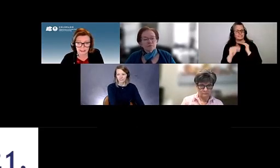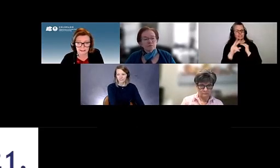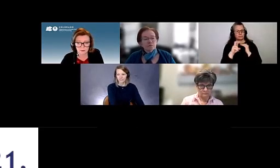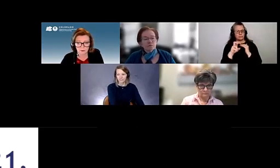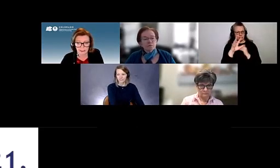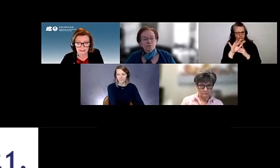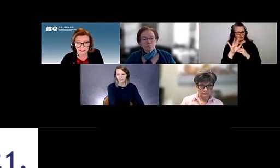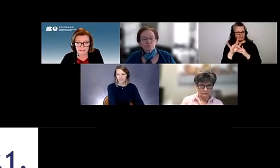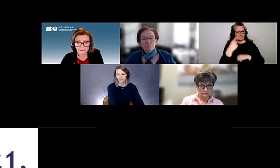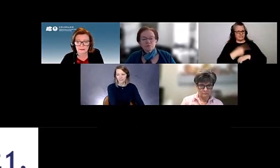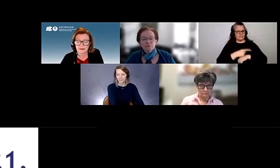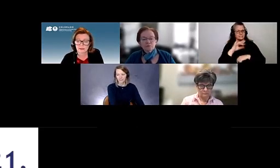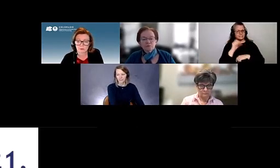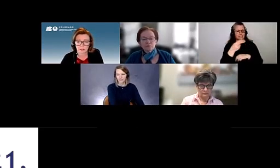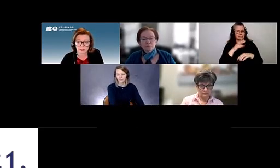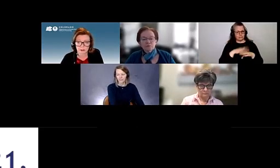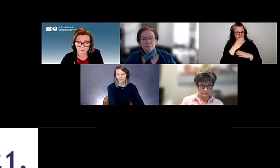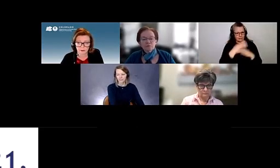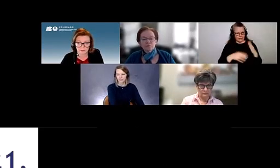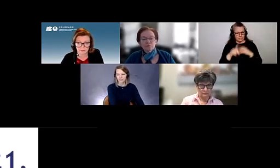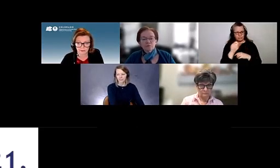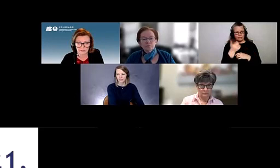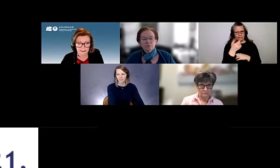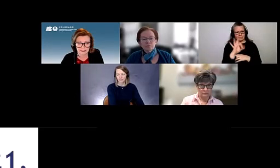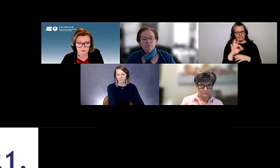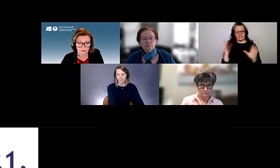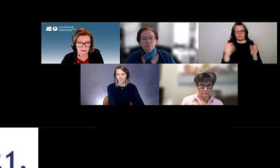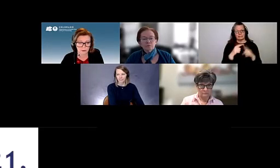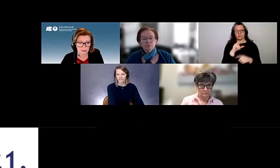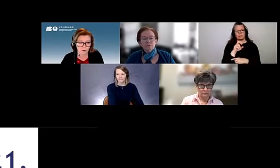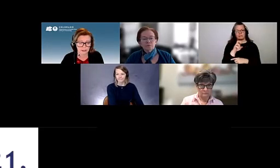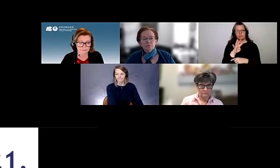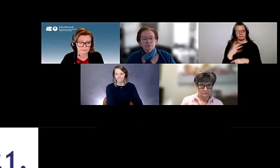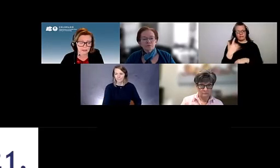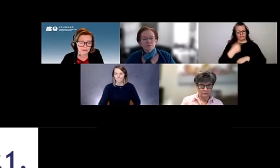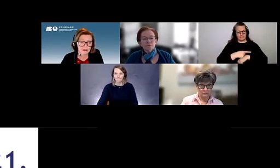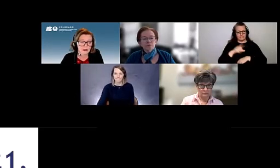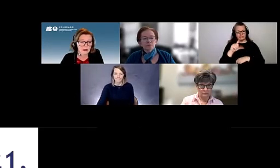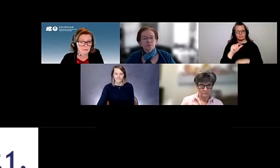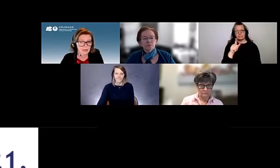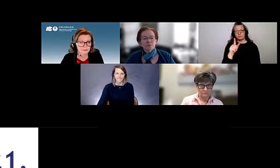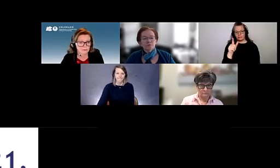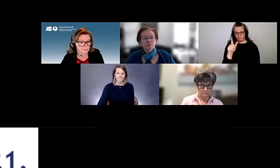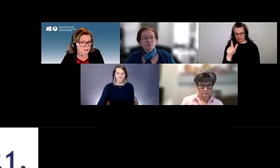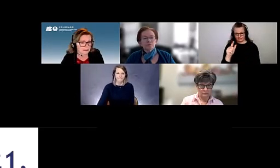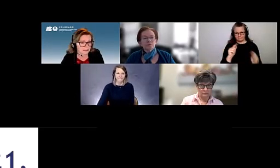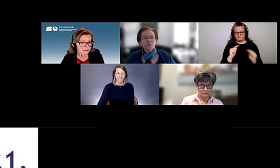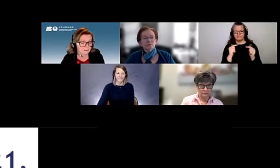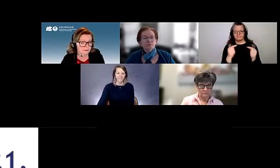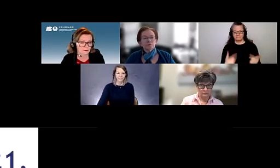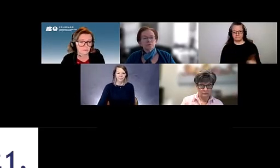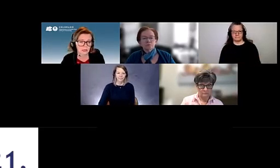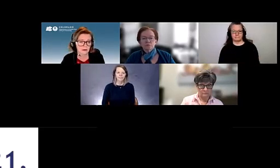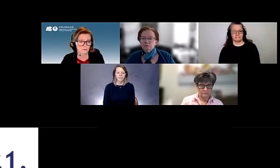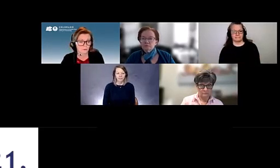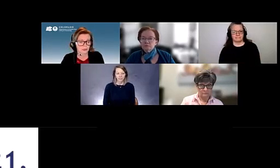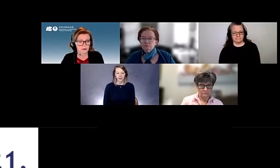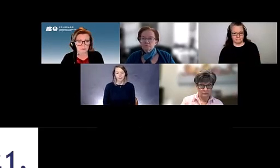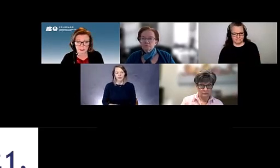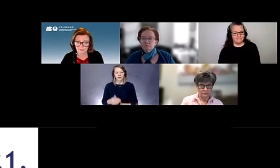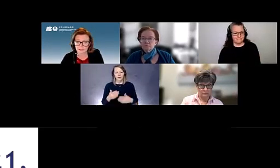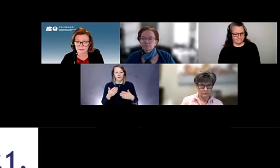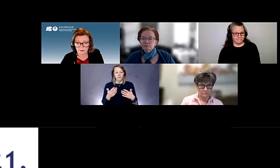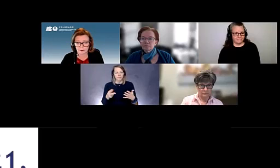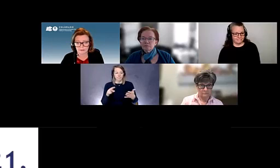cash on hand in 2019 compared to 245 days in 2021. As we review the data, though, we